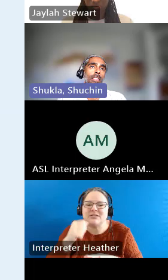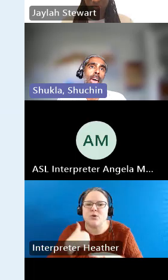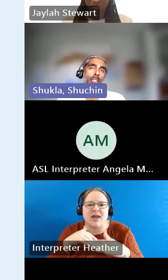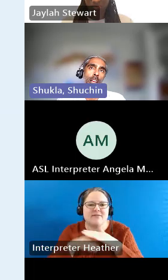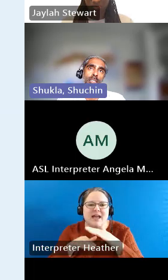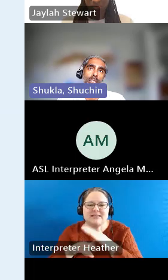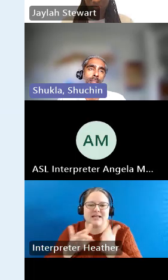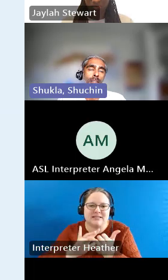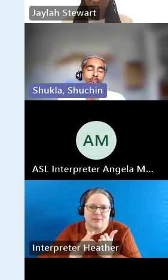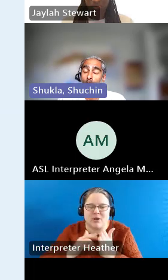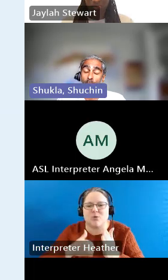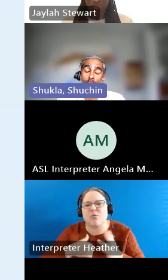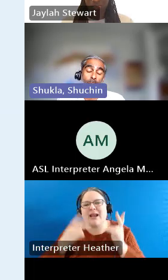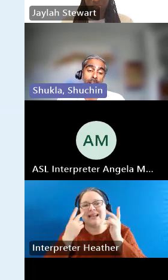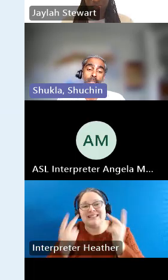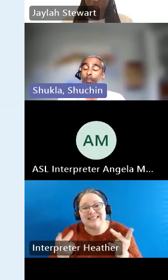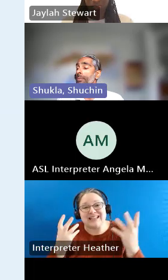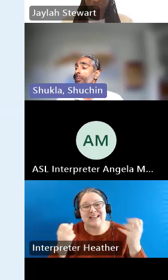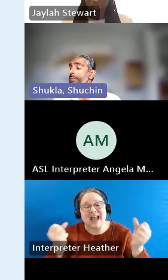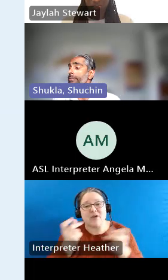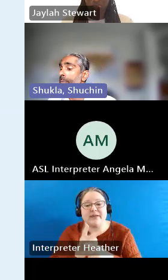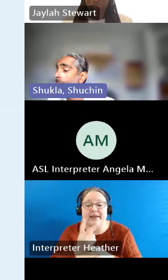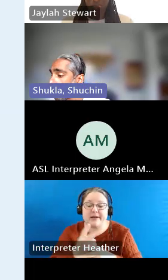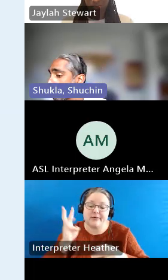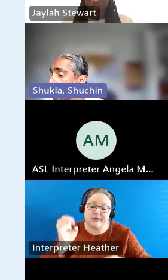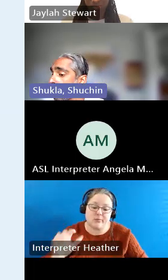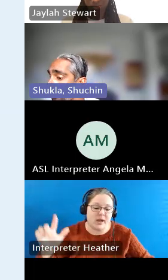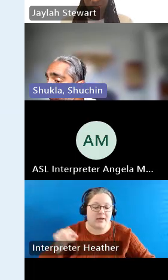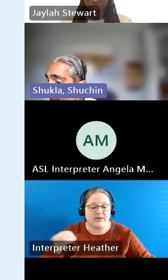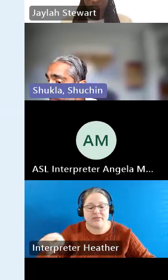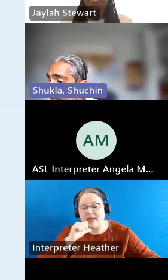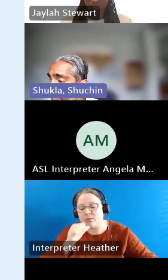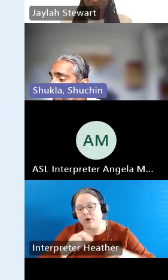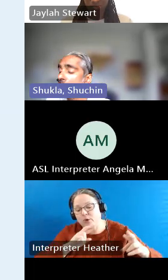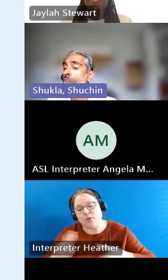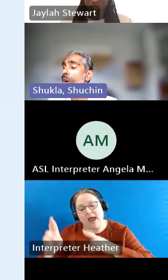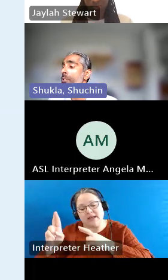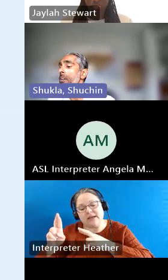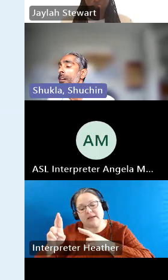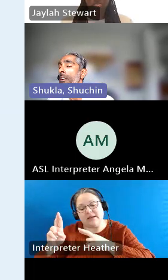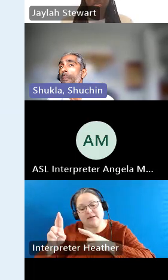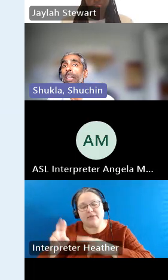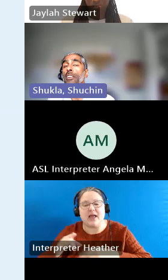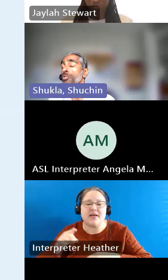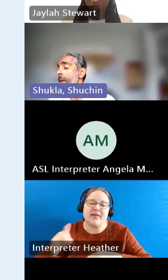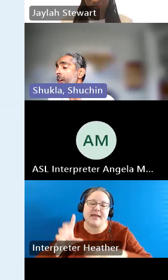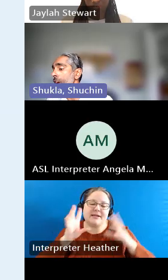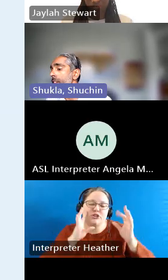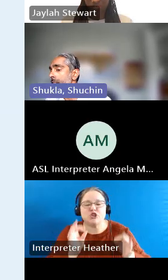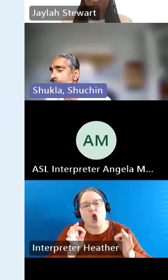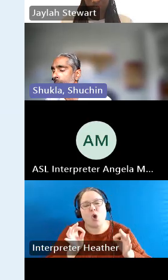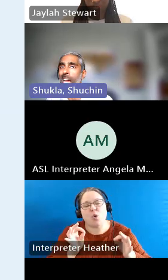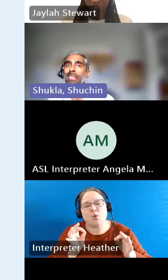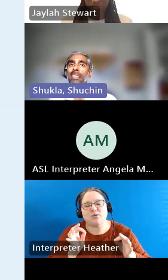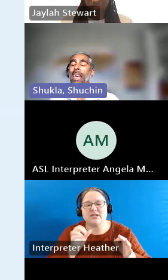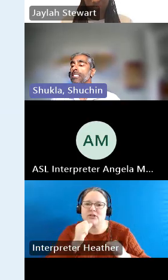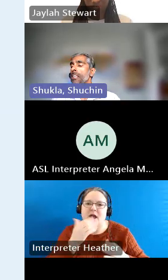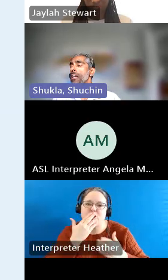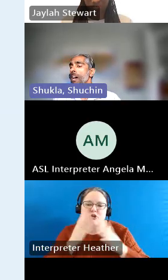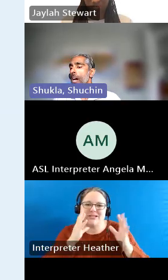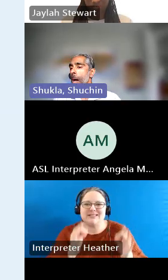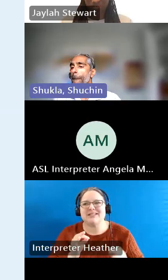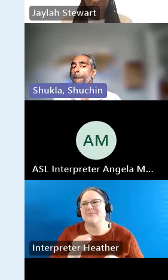what I see in the healthcare system is, well, I guess that person wasn't just ready. They just weren't ready. They didn't make a good decision.